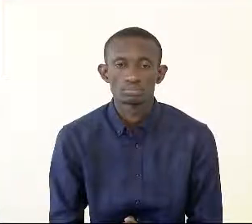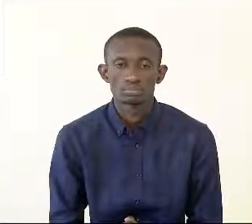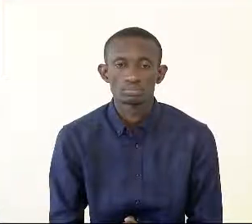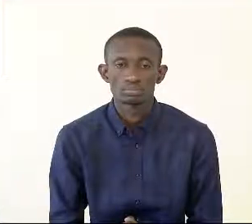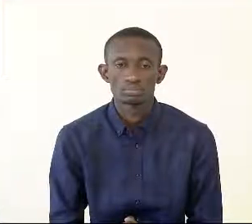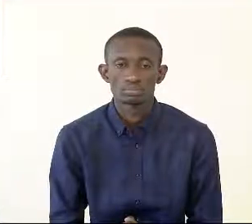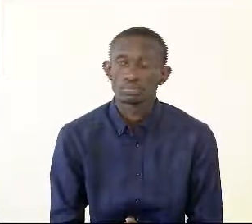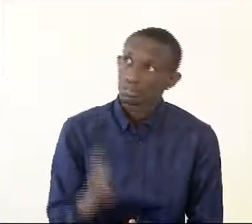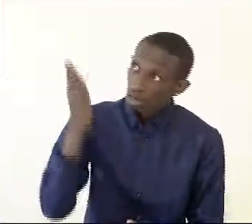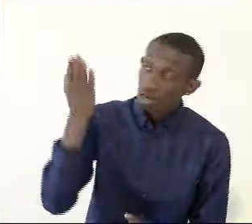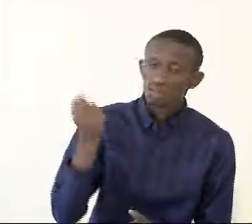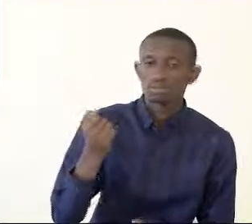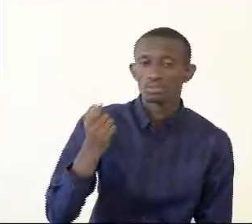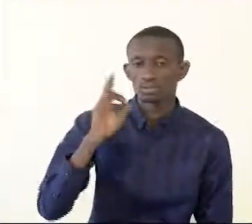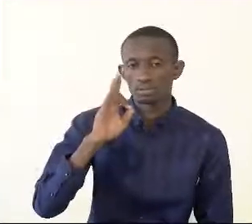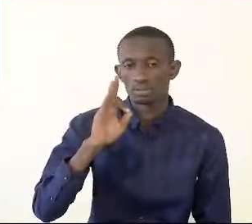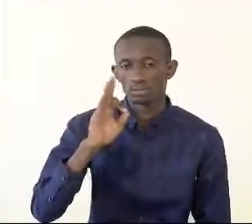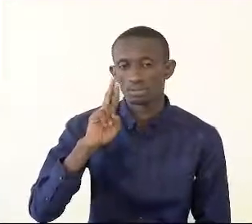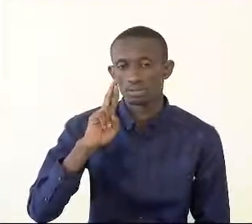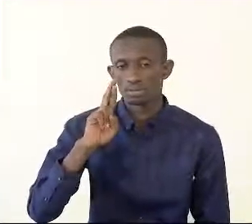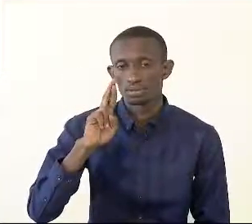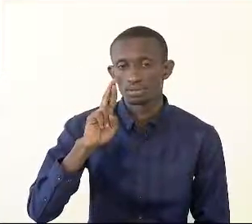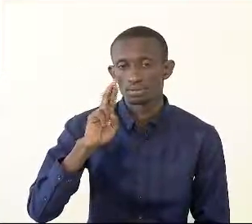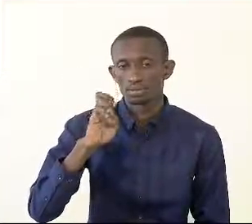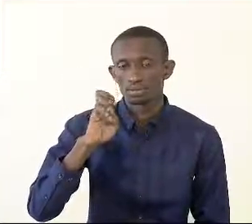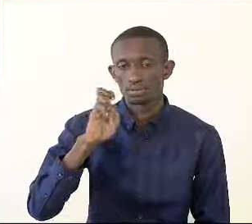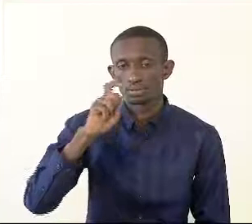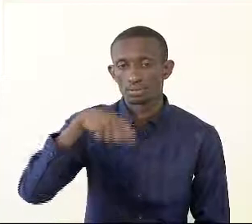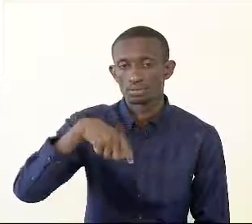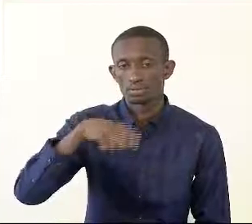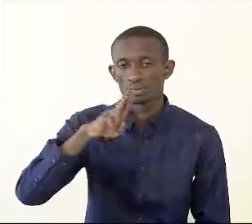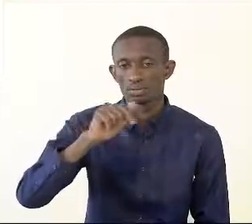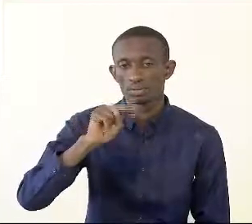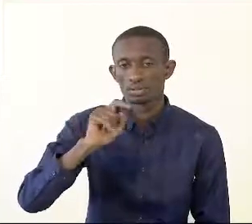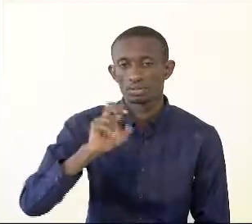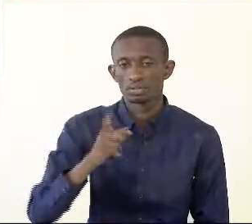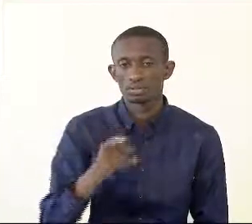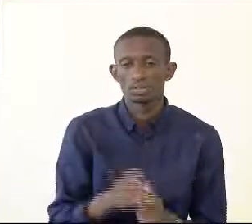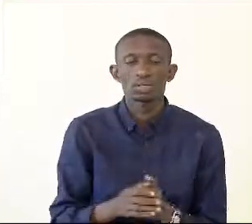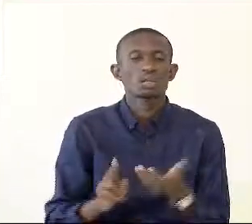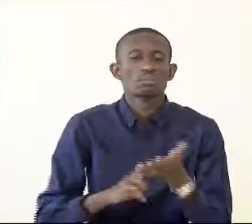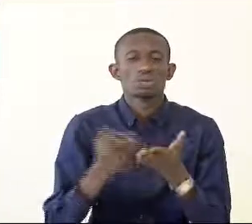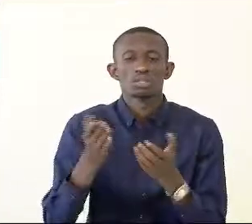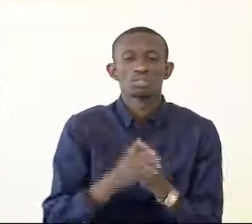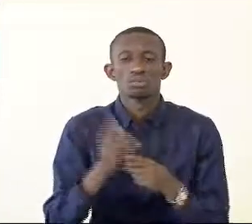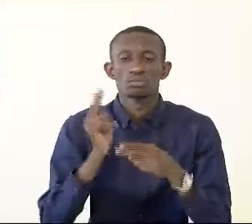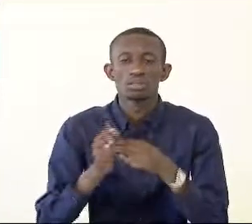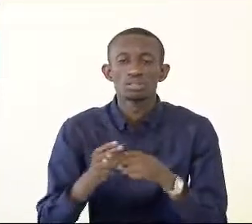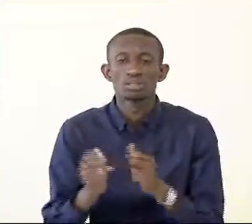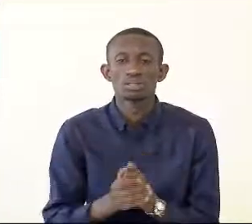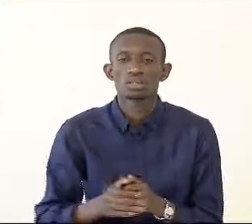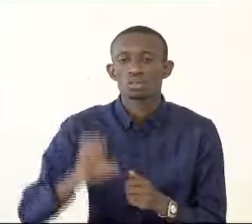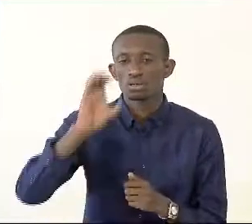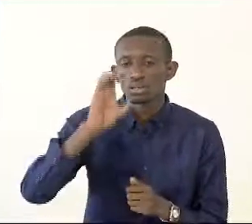a frequently unit being used here is what we call killi. whereby 1 curie